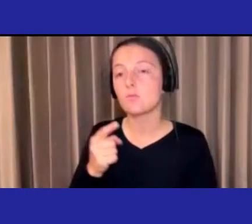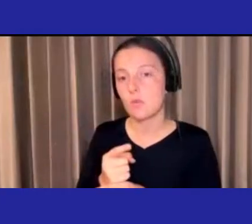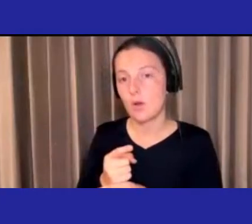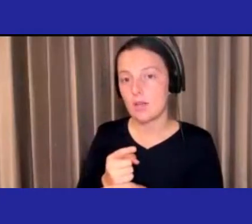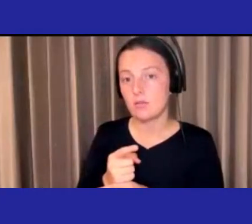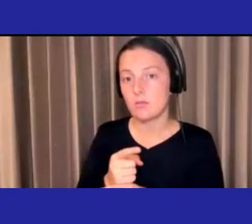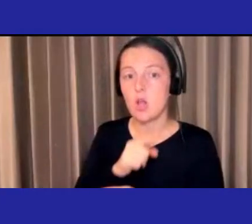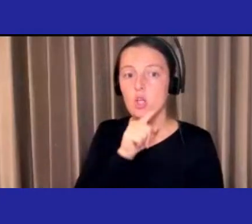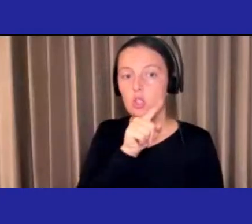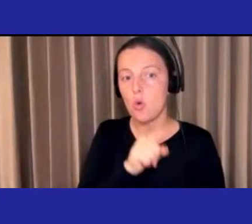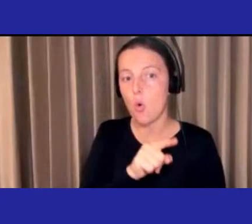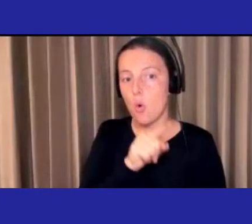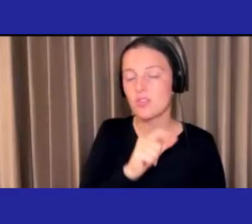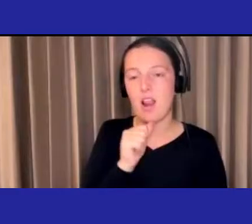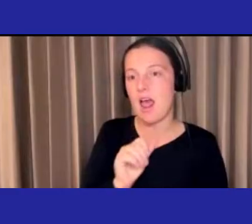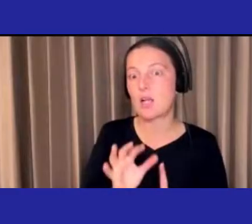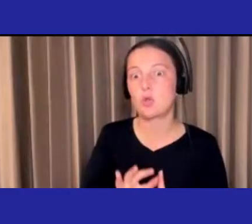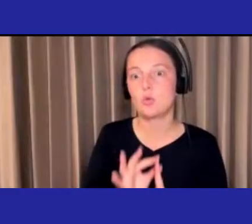right.